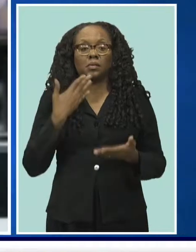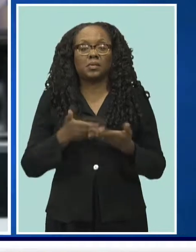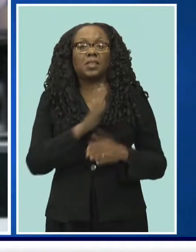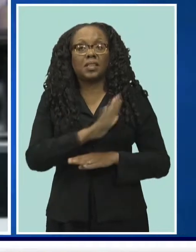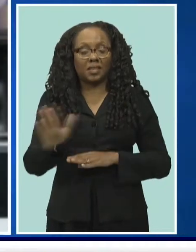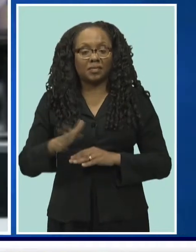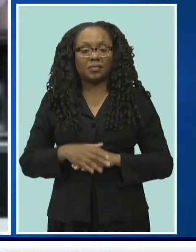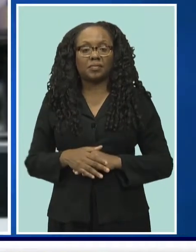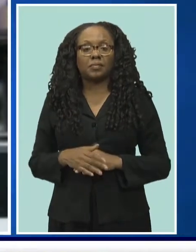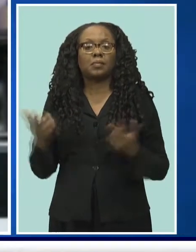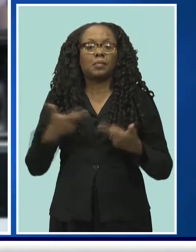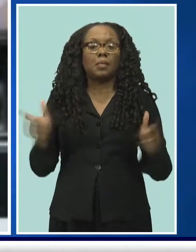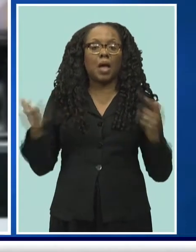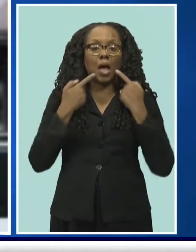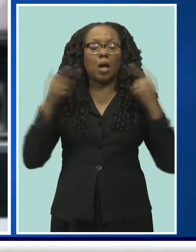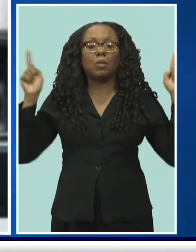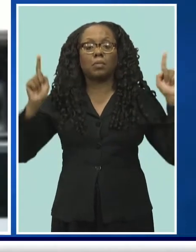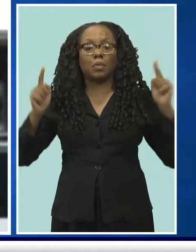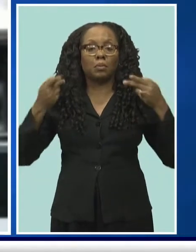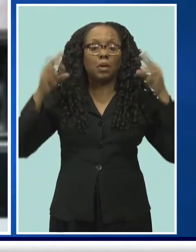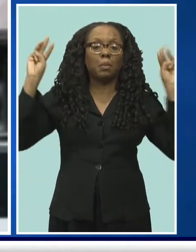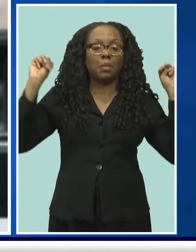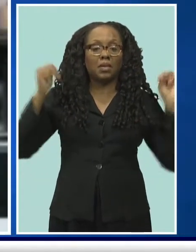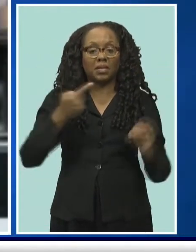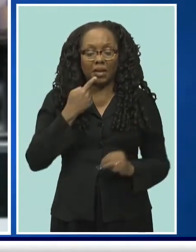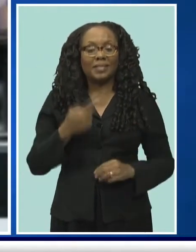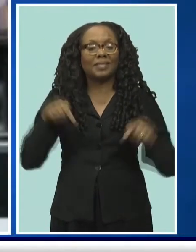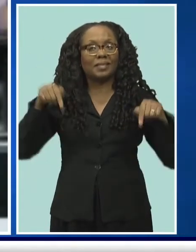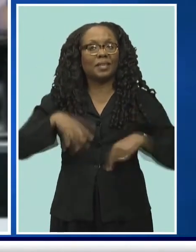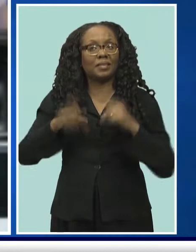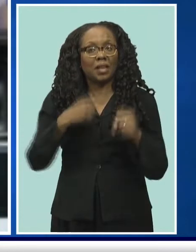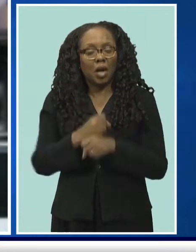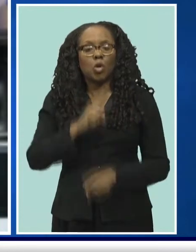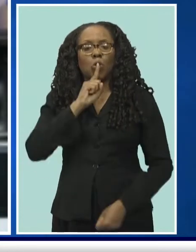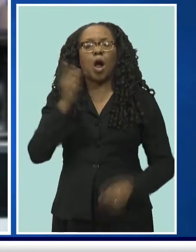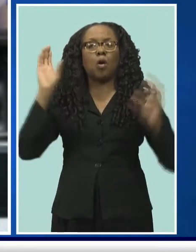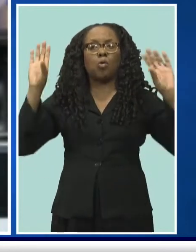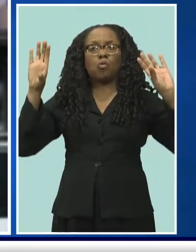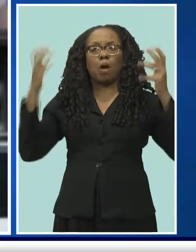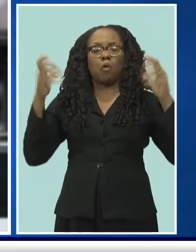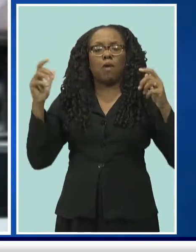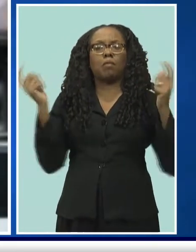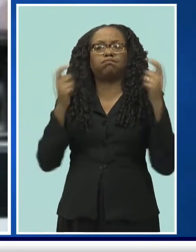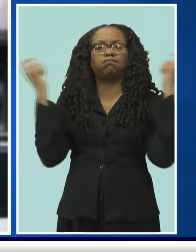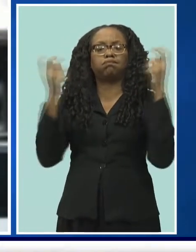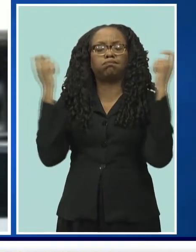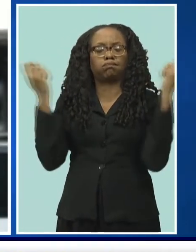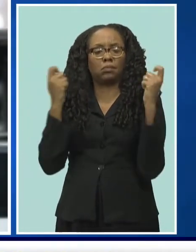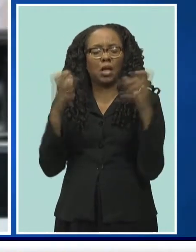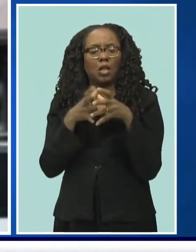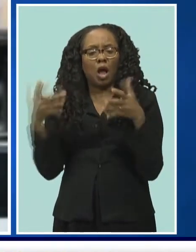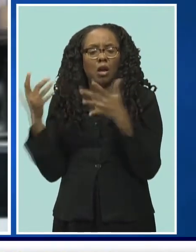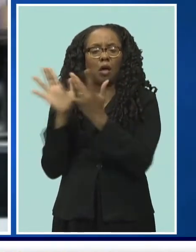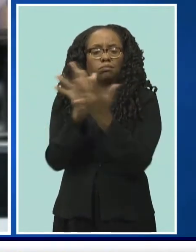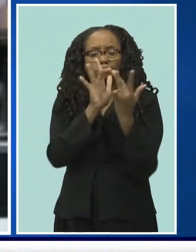While following the big announcement by Prime Minister Mia Motley that there would in fact be a crop over this year, there have been intense consultations